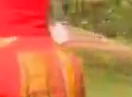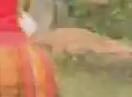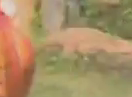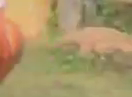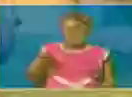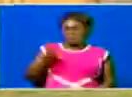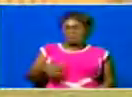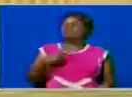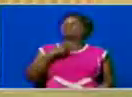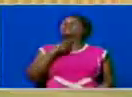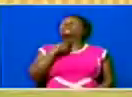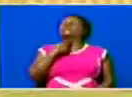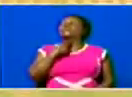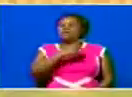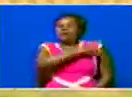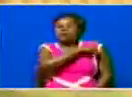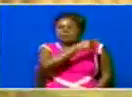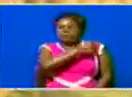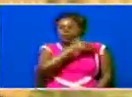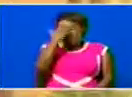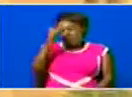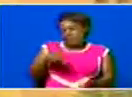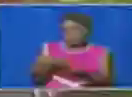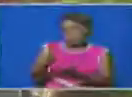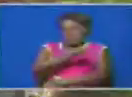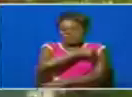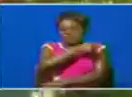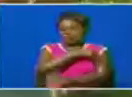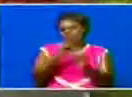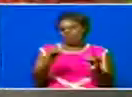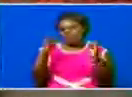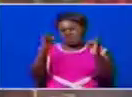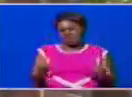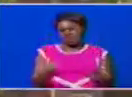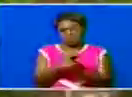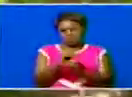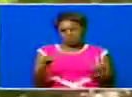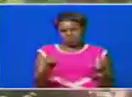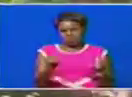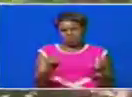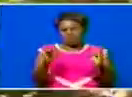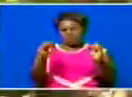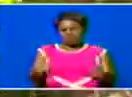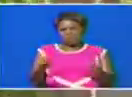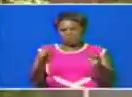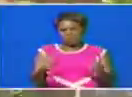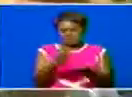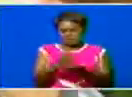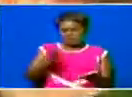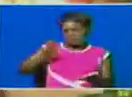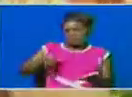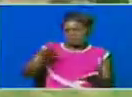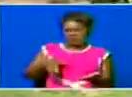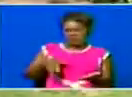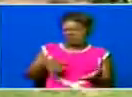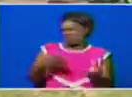Mothers being detained in hospitals over medical bills is not news in Kenya. Because of such possibilities, some mothers would